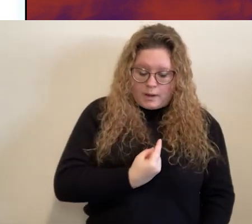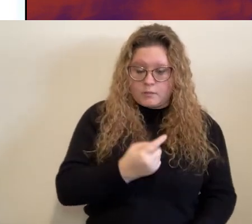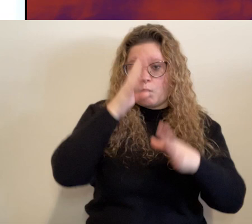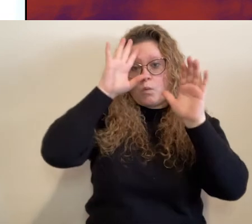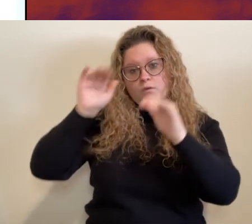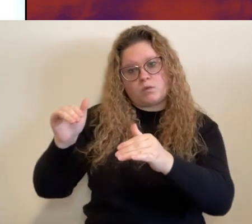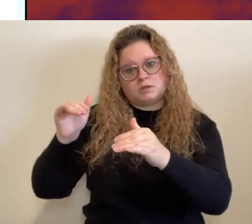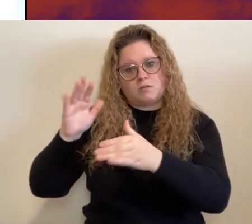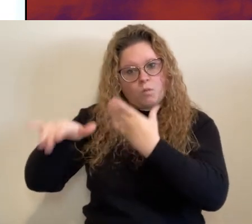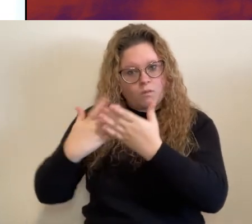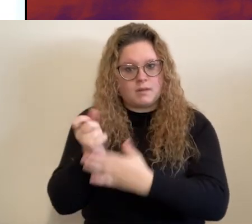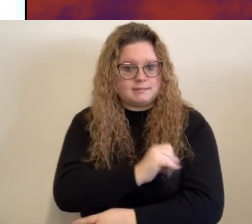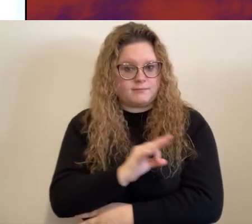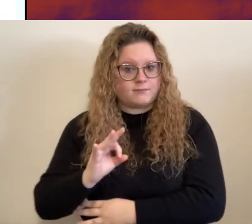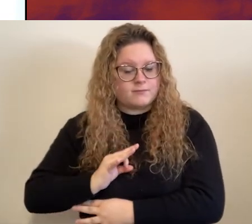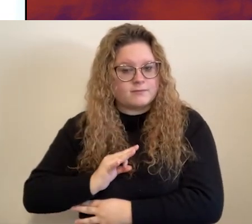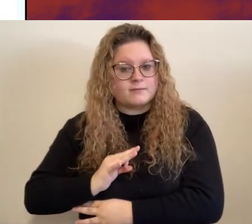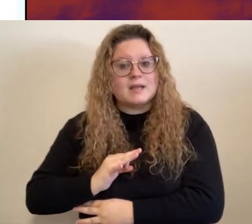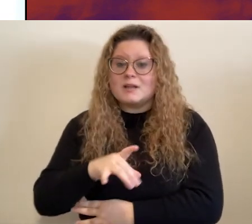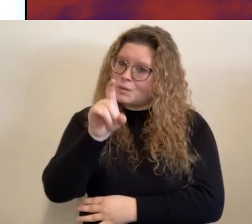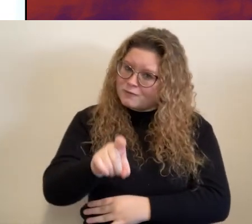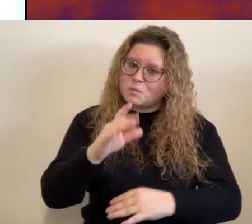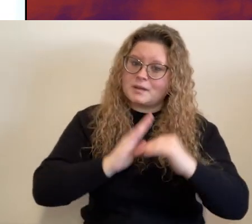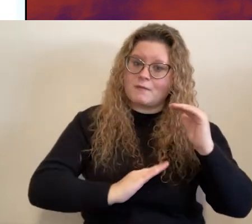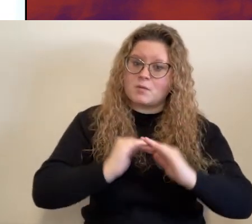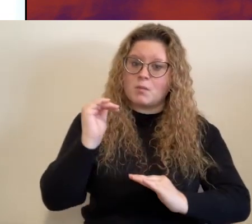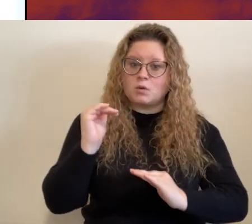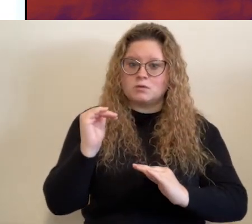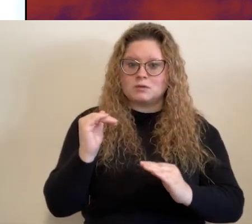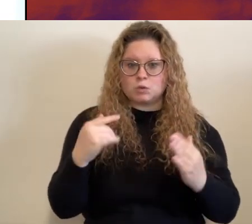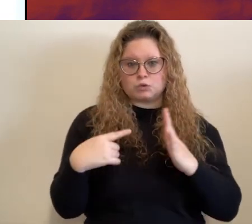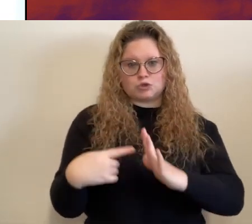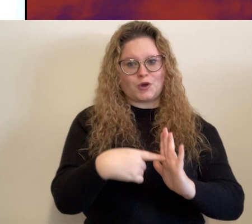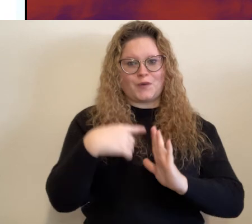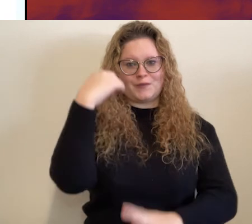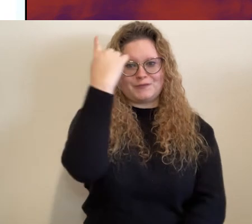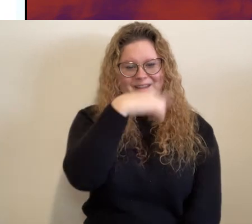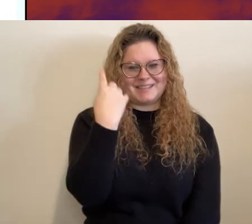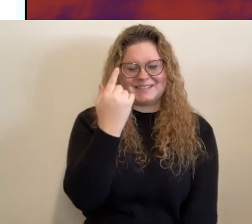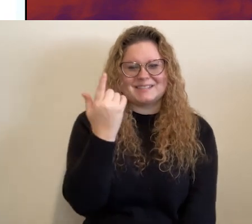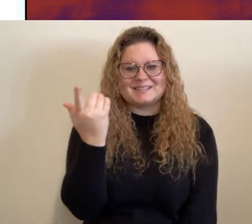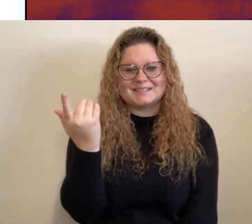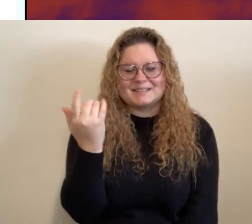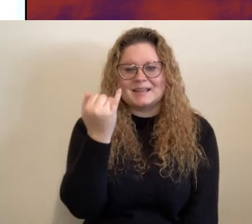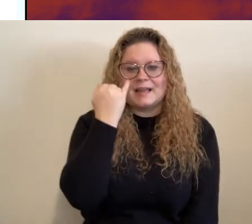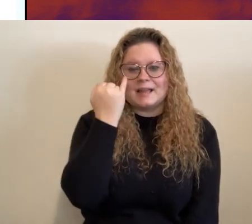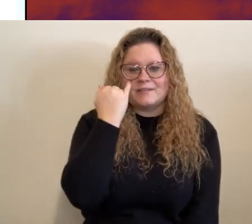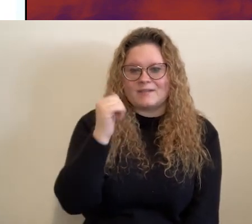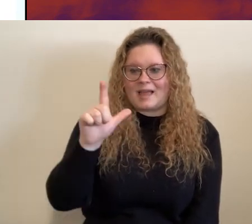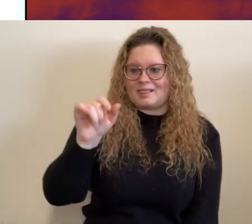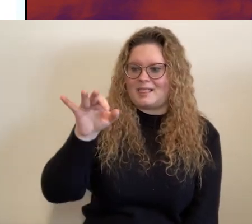space. And you also have to be really comfortable with being seen, especially if you're a lifestyle